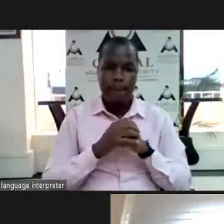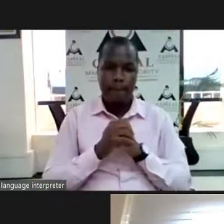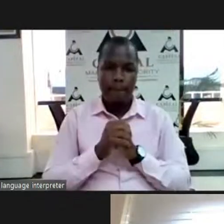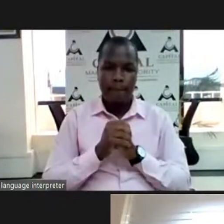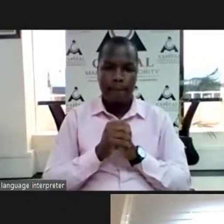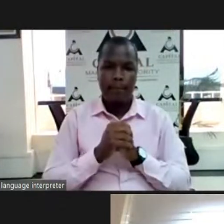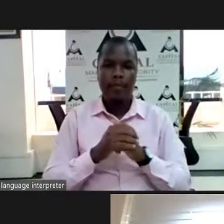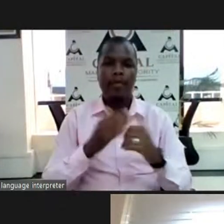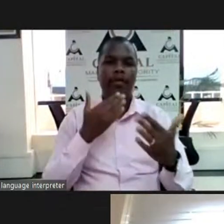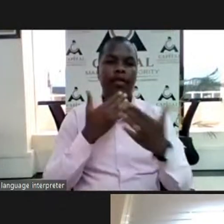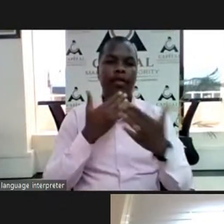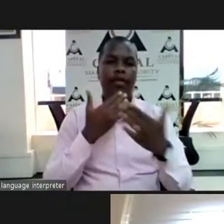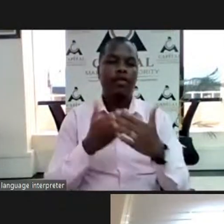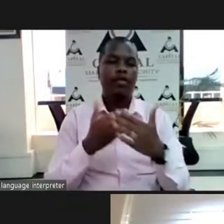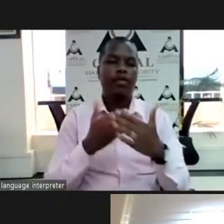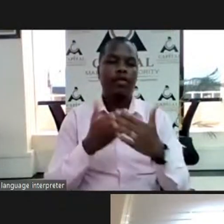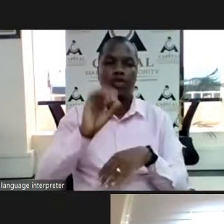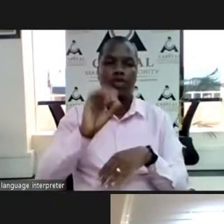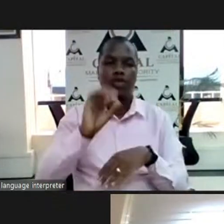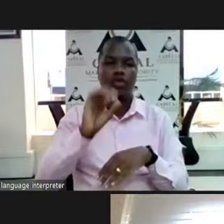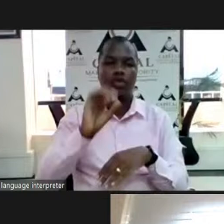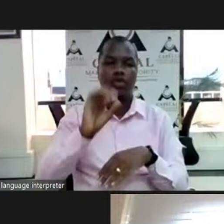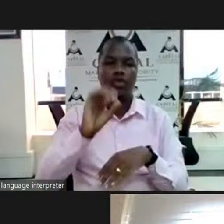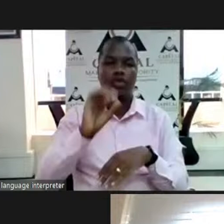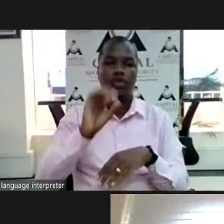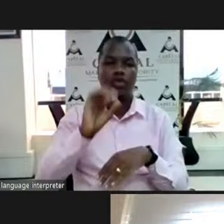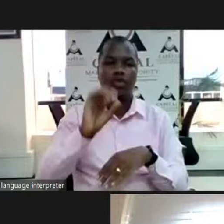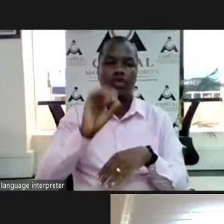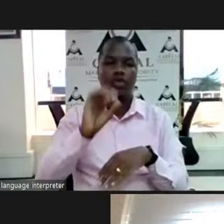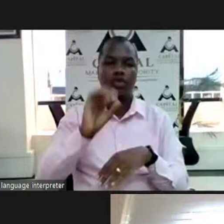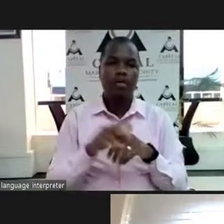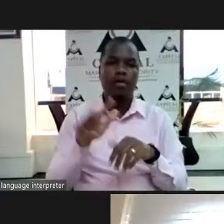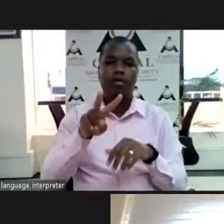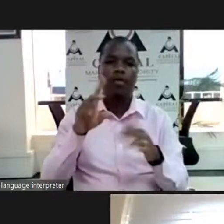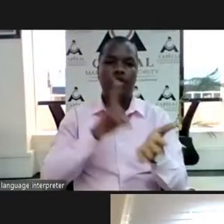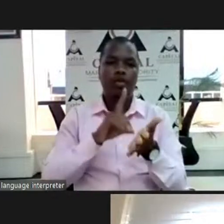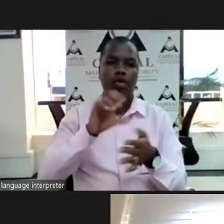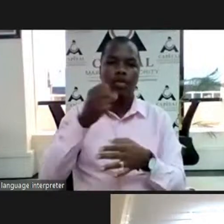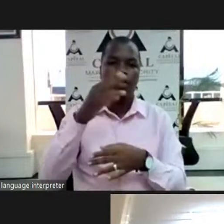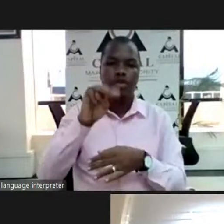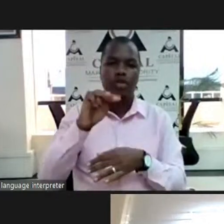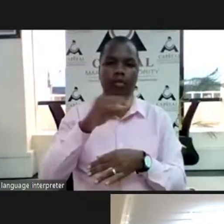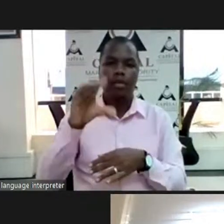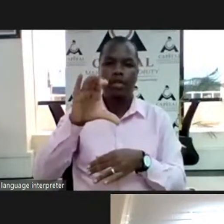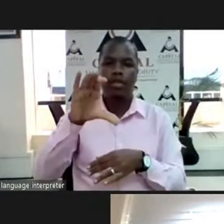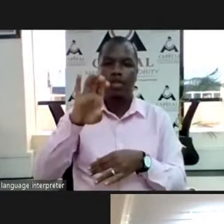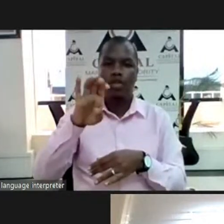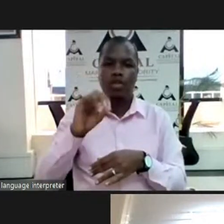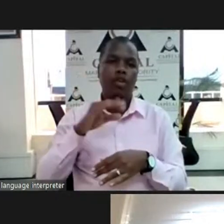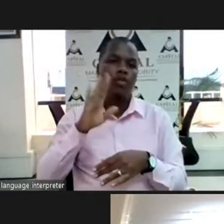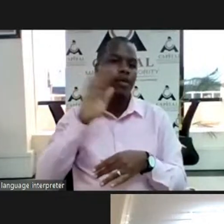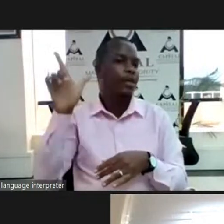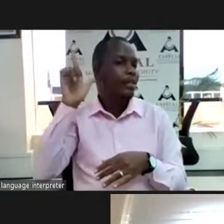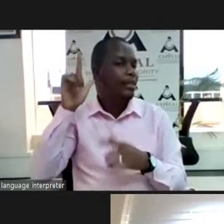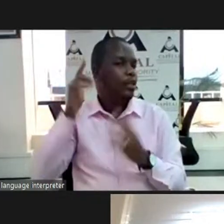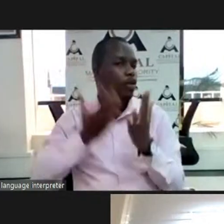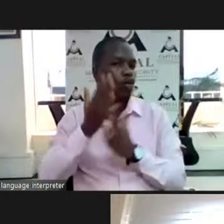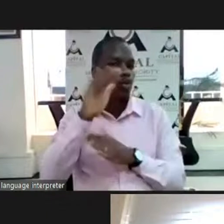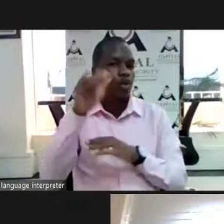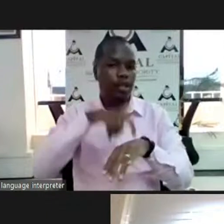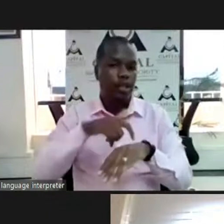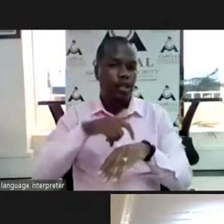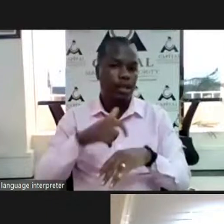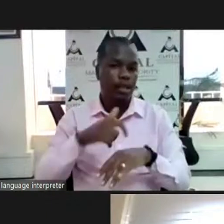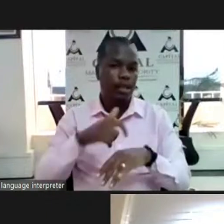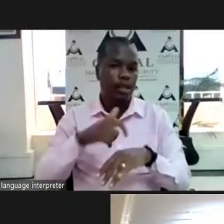Thank you, CEO. This is very important. Both Dr. Shem and the CEO CMA have been listening through all this time. So it means that